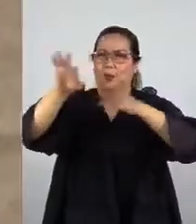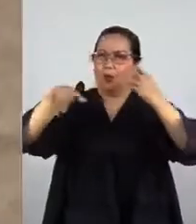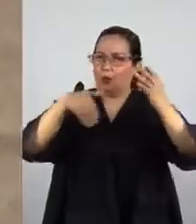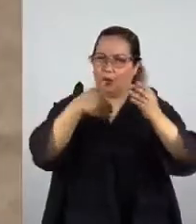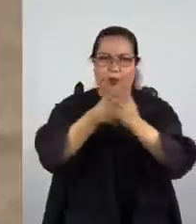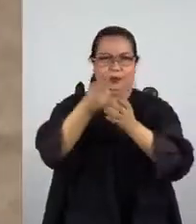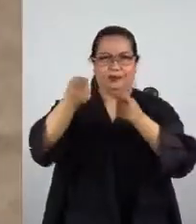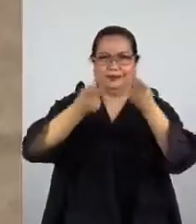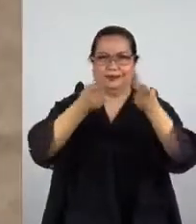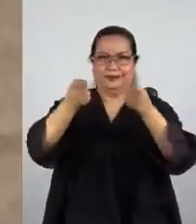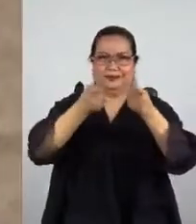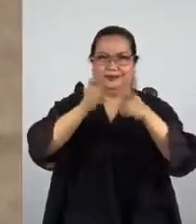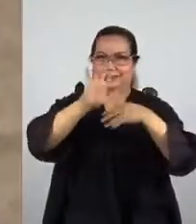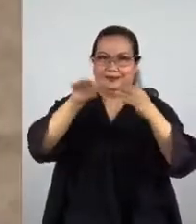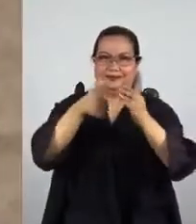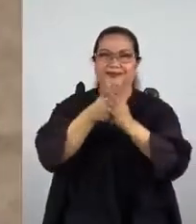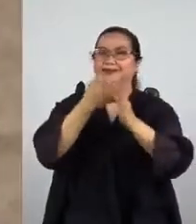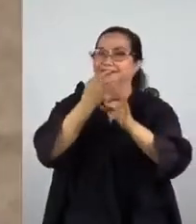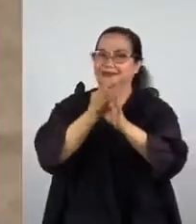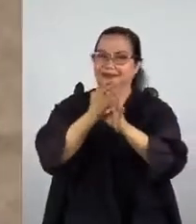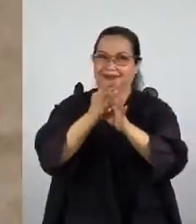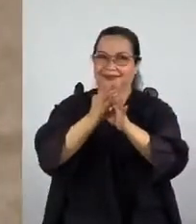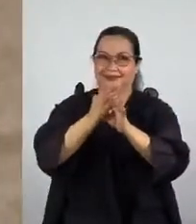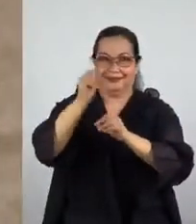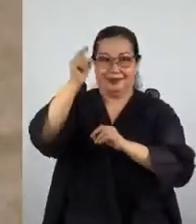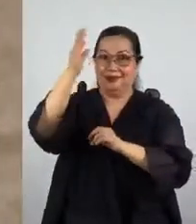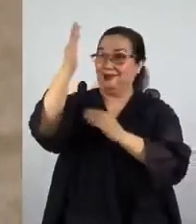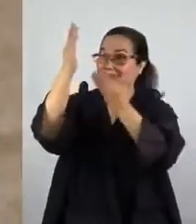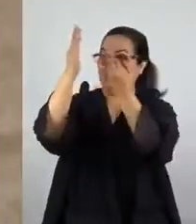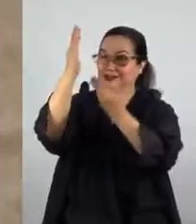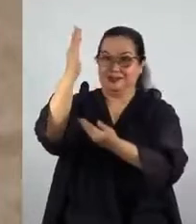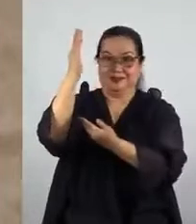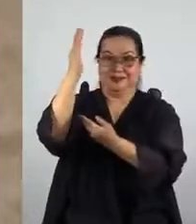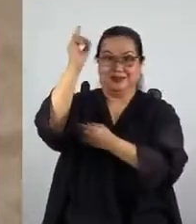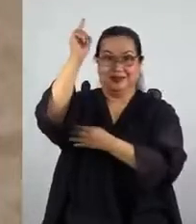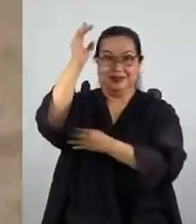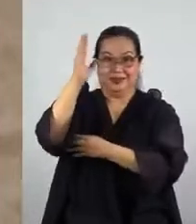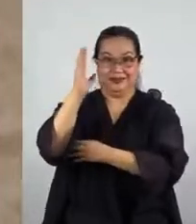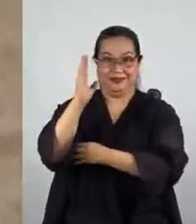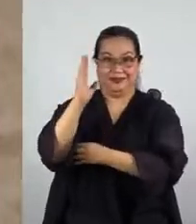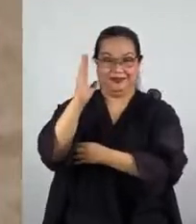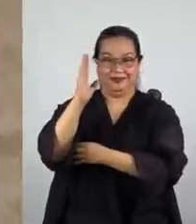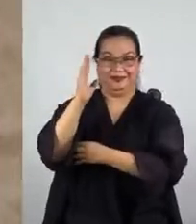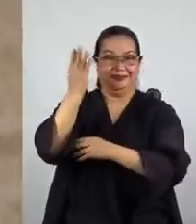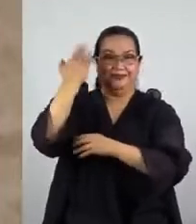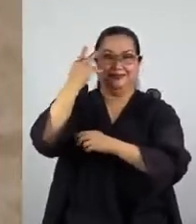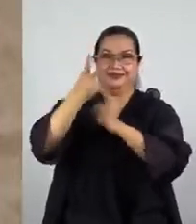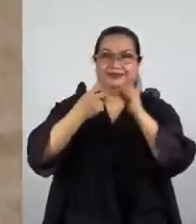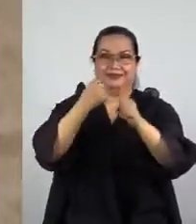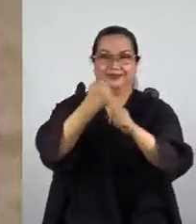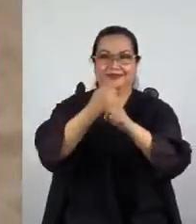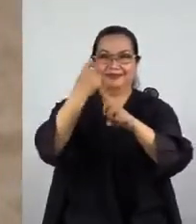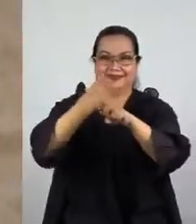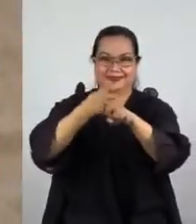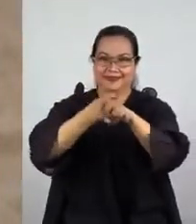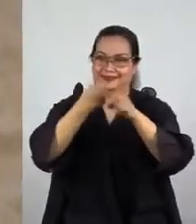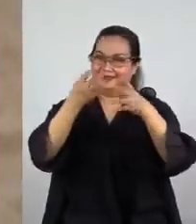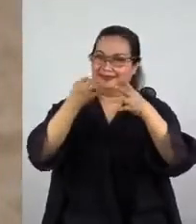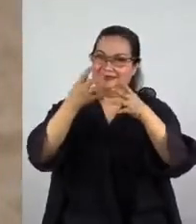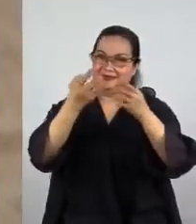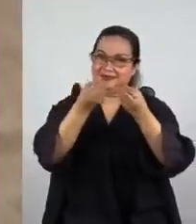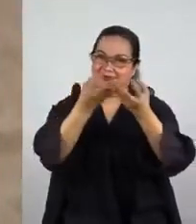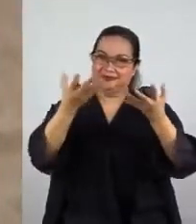all the time. He is faithful to His character. The last 2 years was hard for many, if